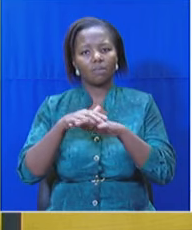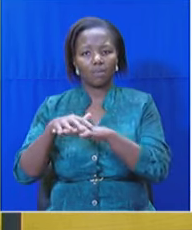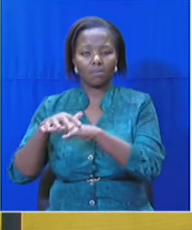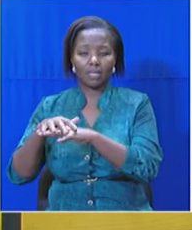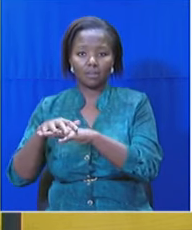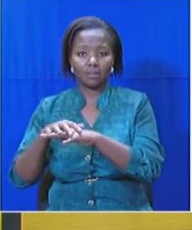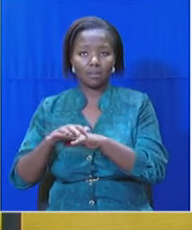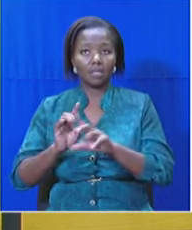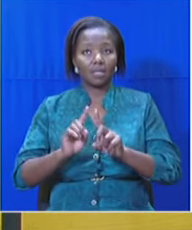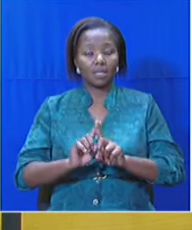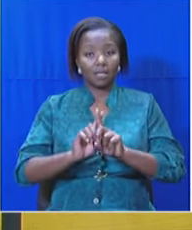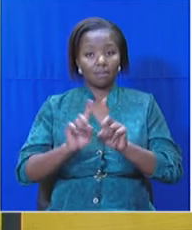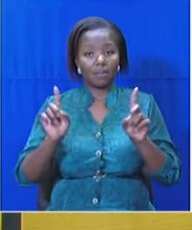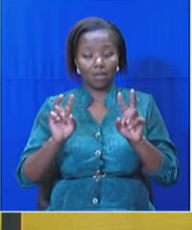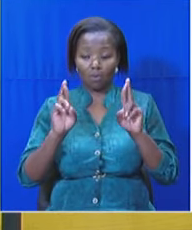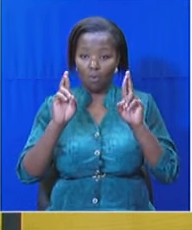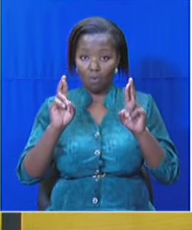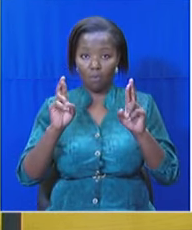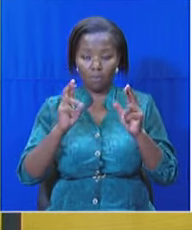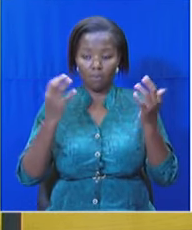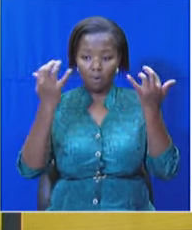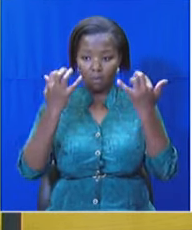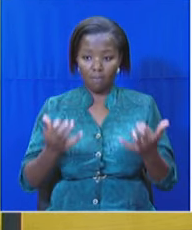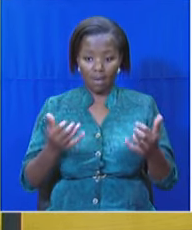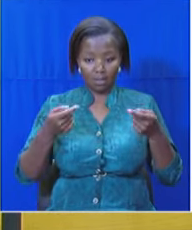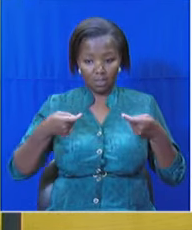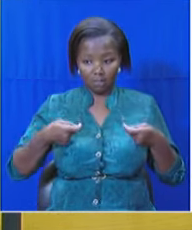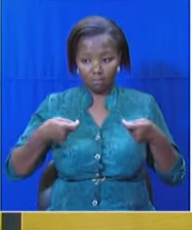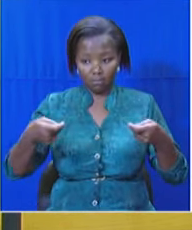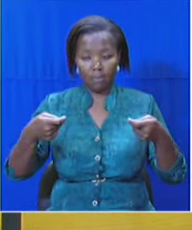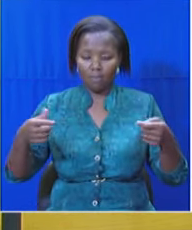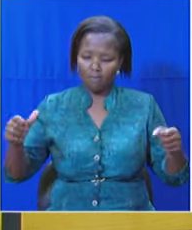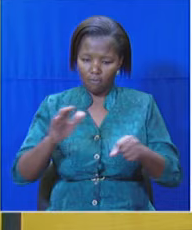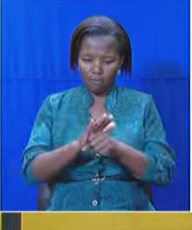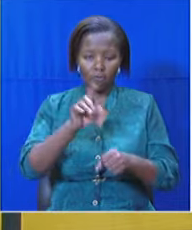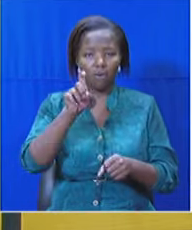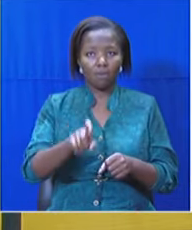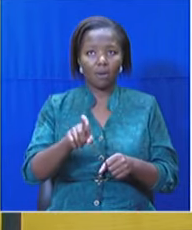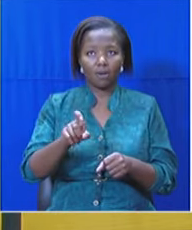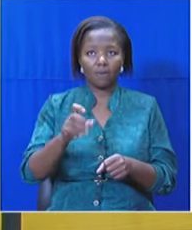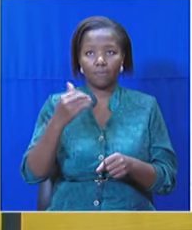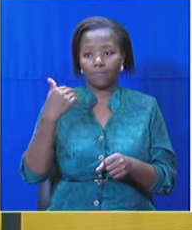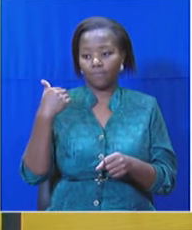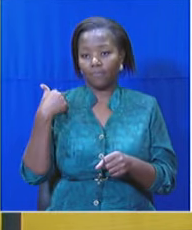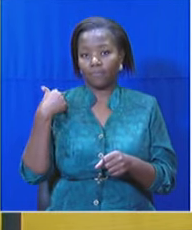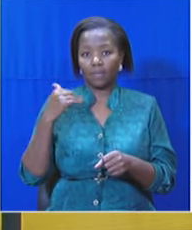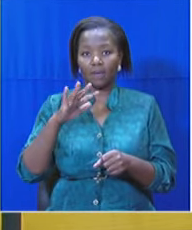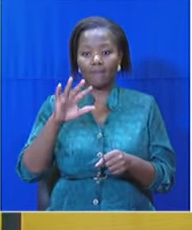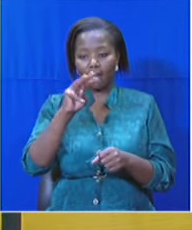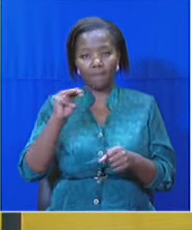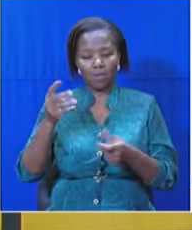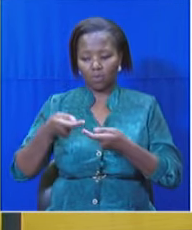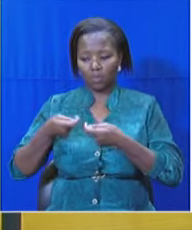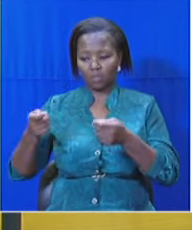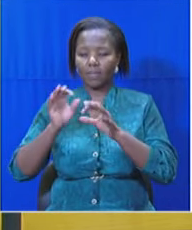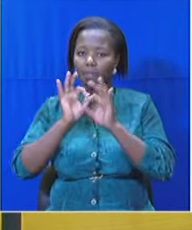shall be no under-expenditure this year. There was an under-expenditure of over 5 million last year, and